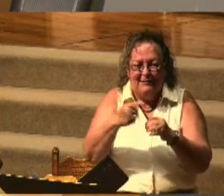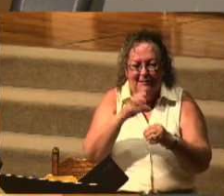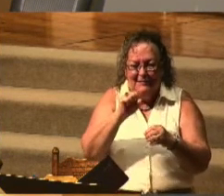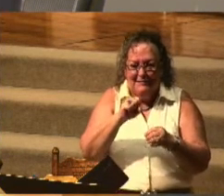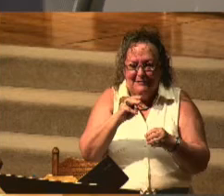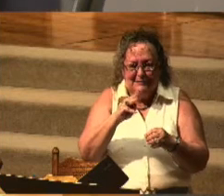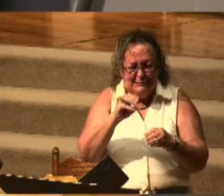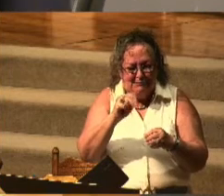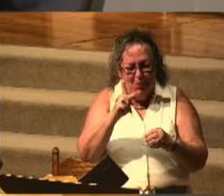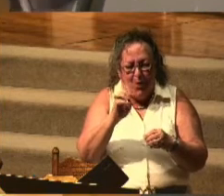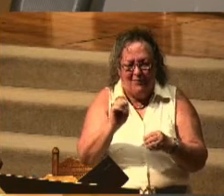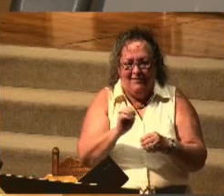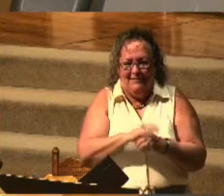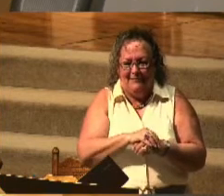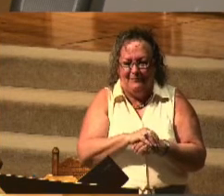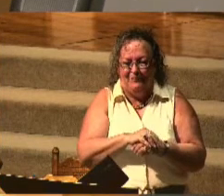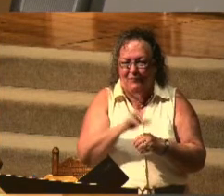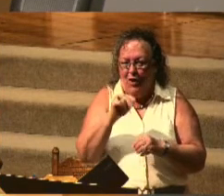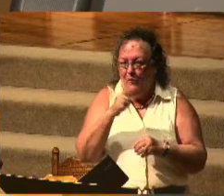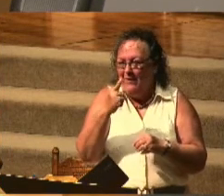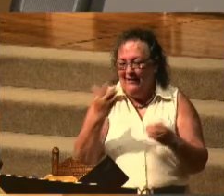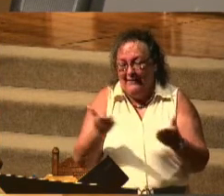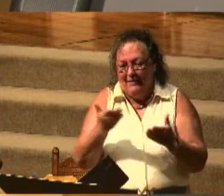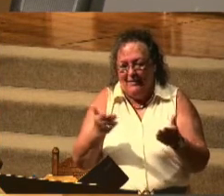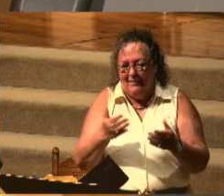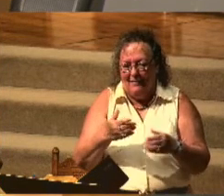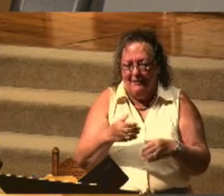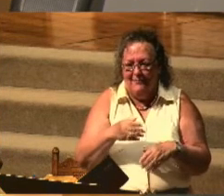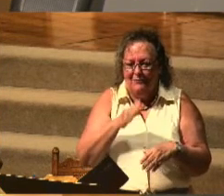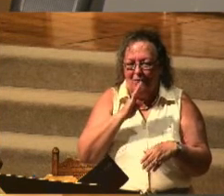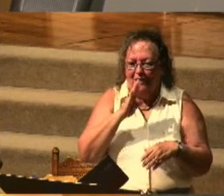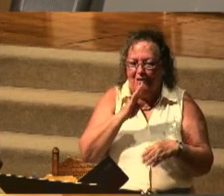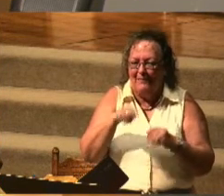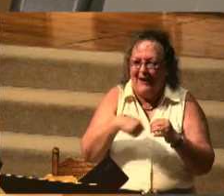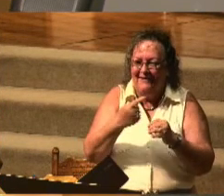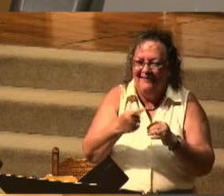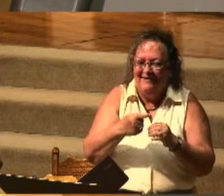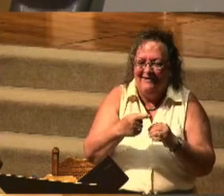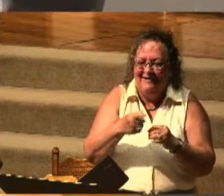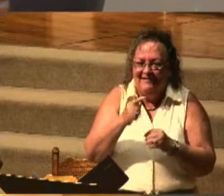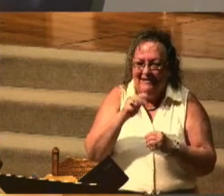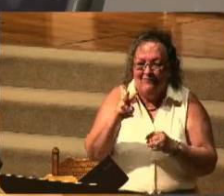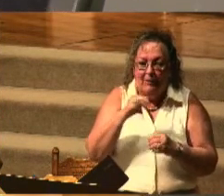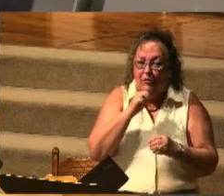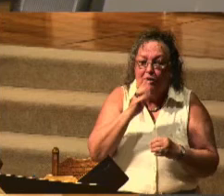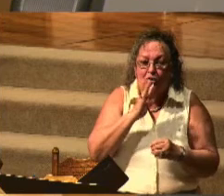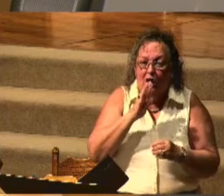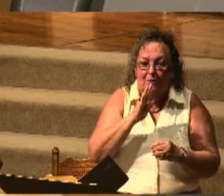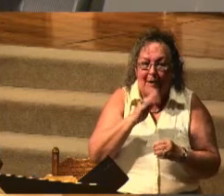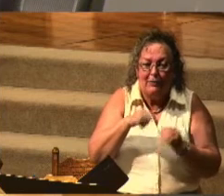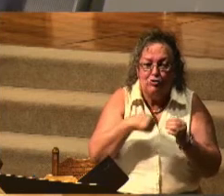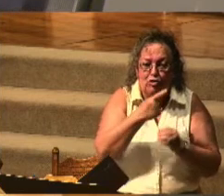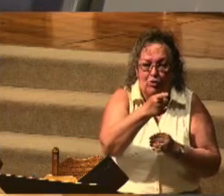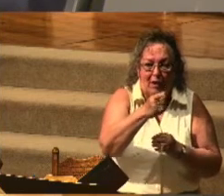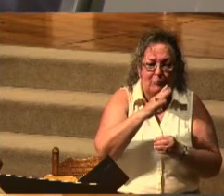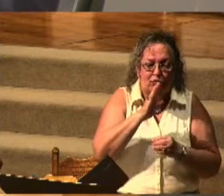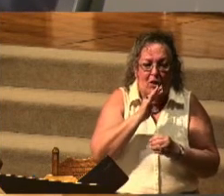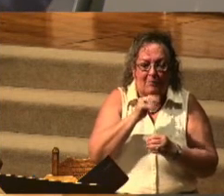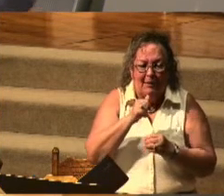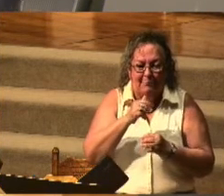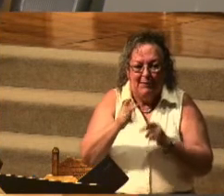smoke. Nobody in here, of course. I'm not talking about you and Loretta out there on TV. I'm not talking about you. I'm talking about them people out the